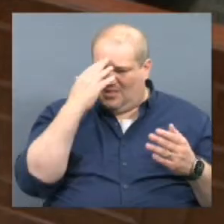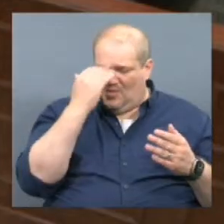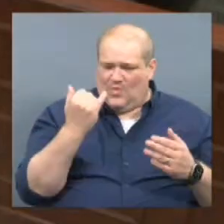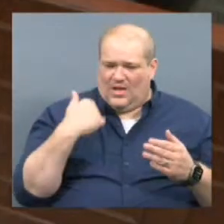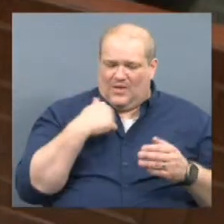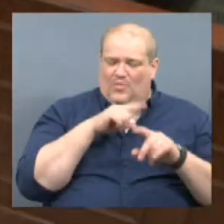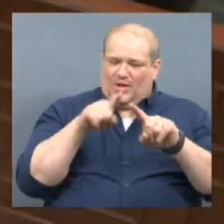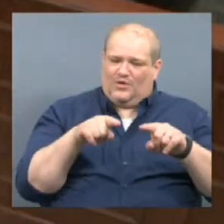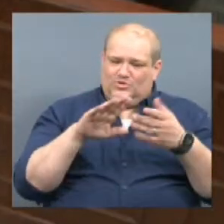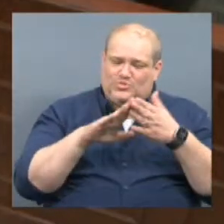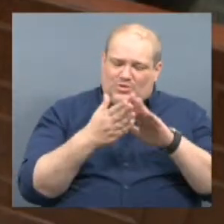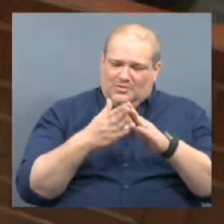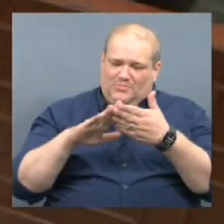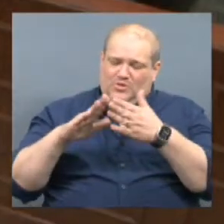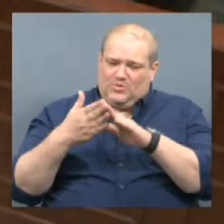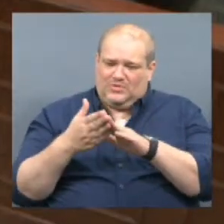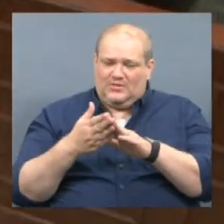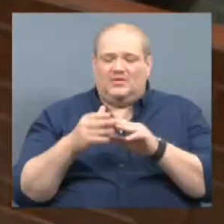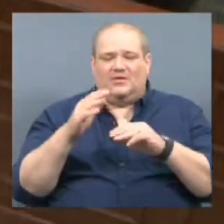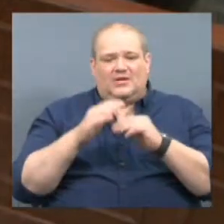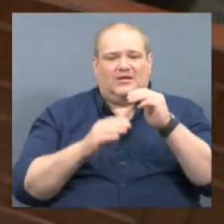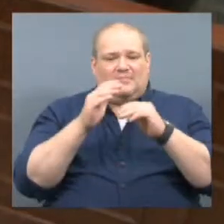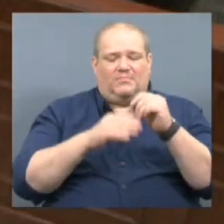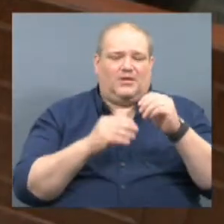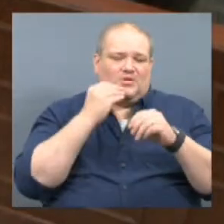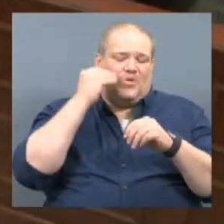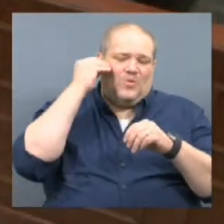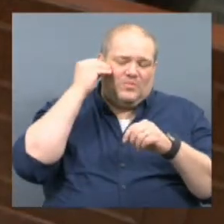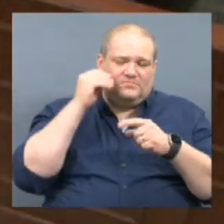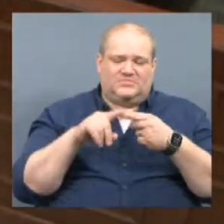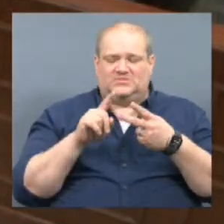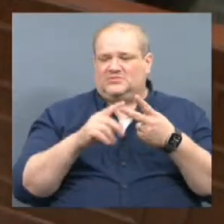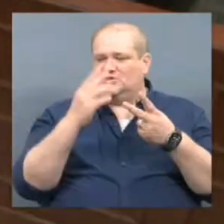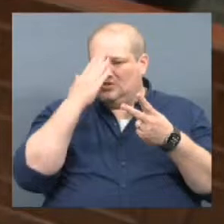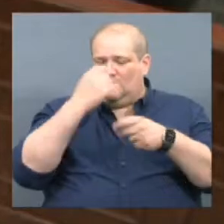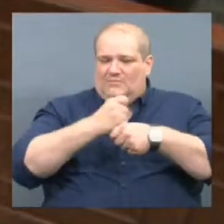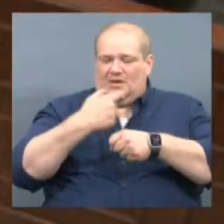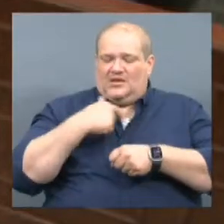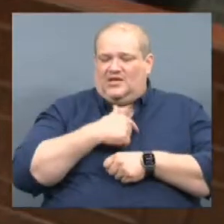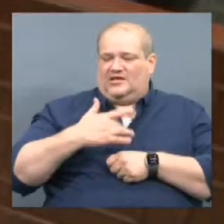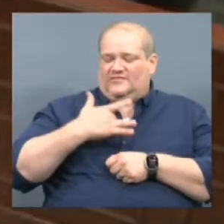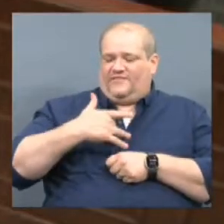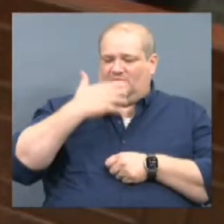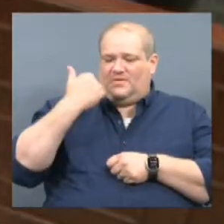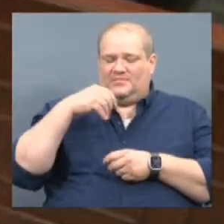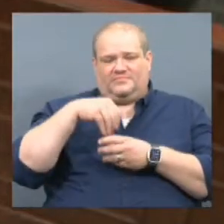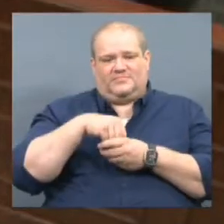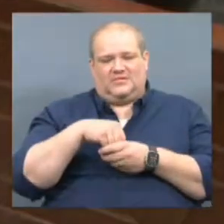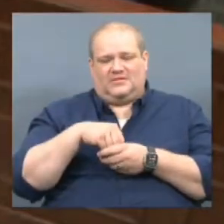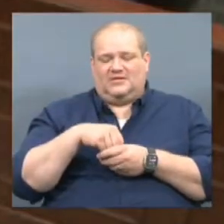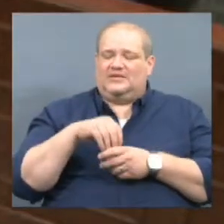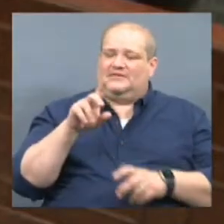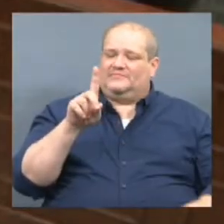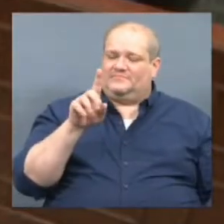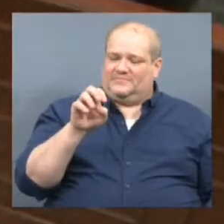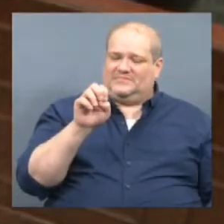to a community where we could build homes and, make us better in Deer Meadows to,